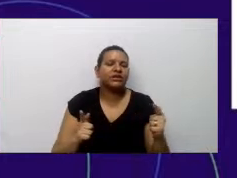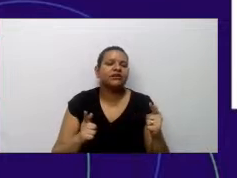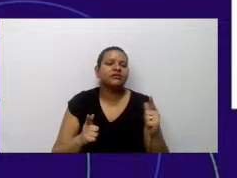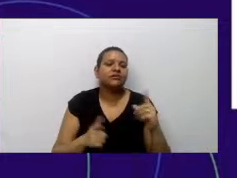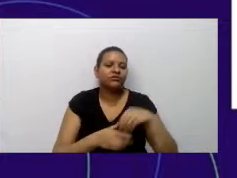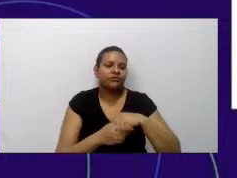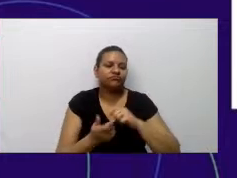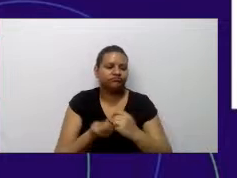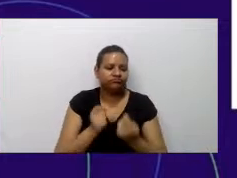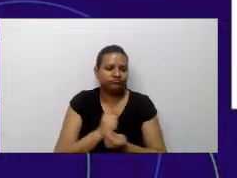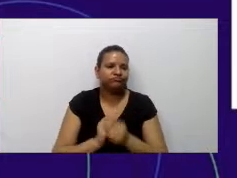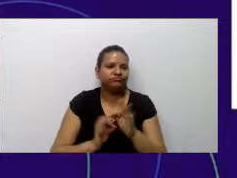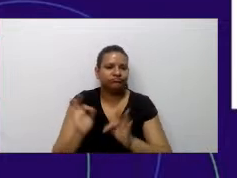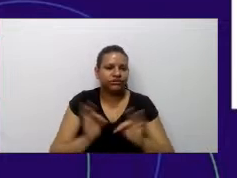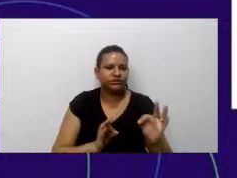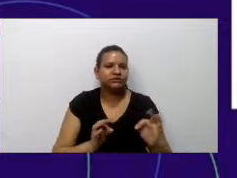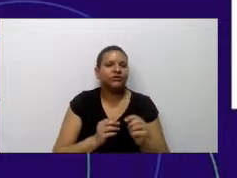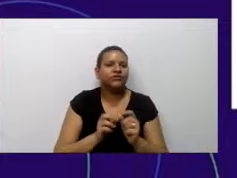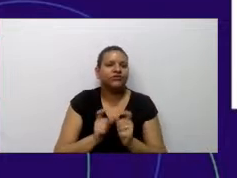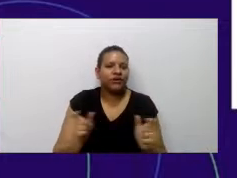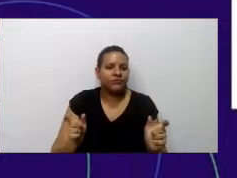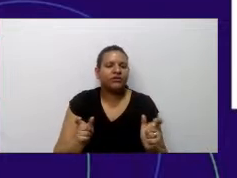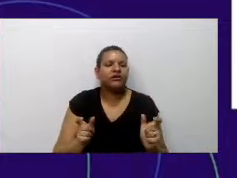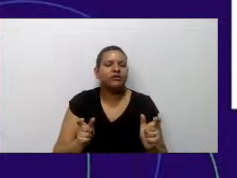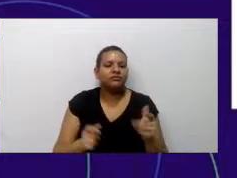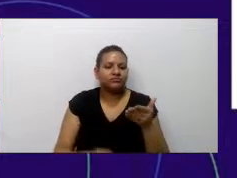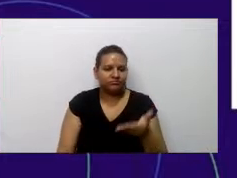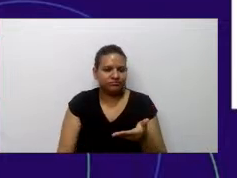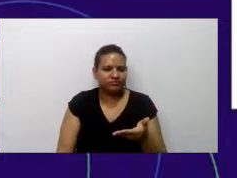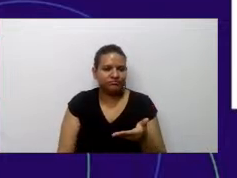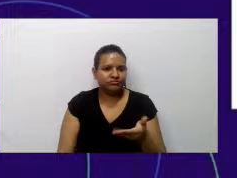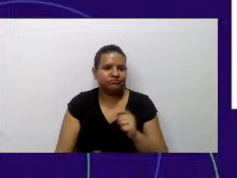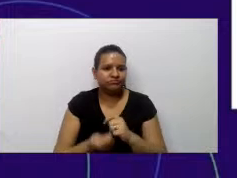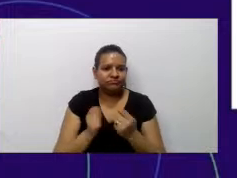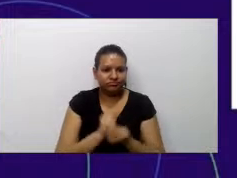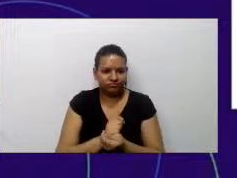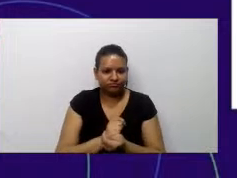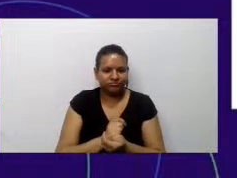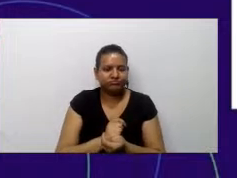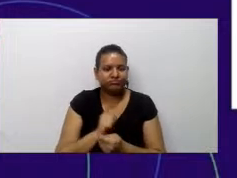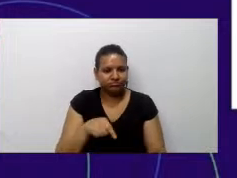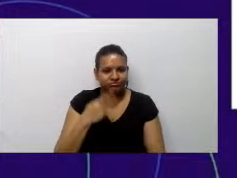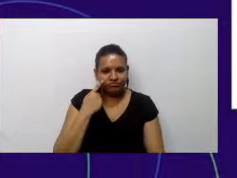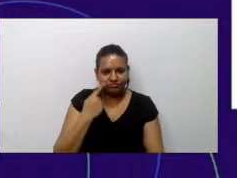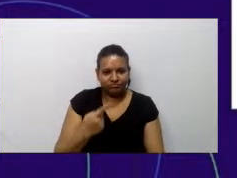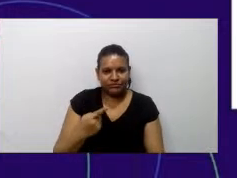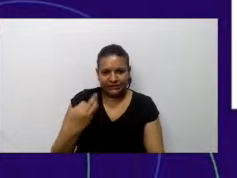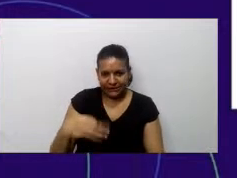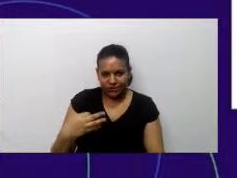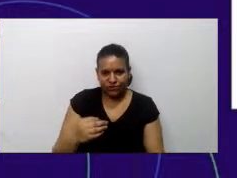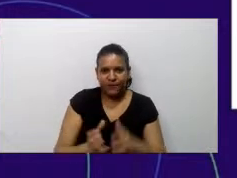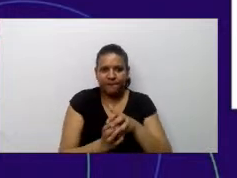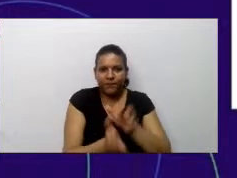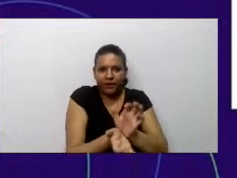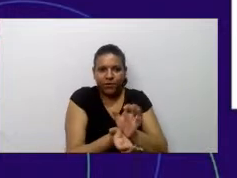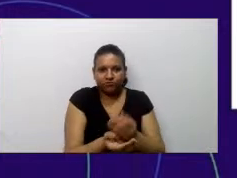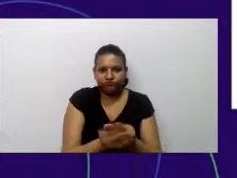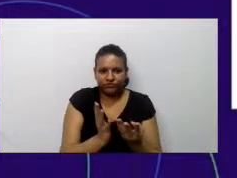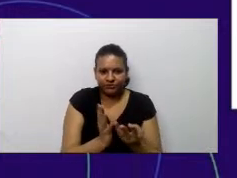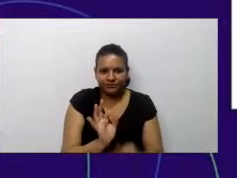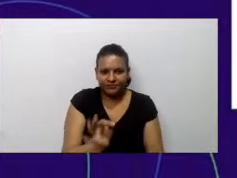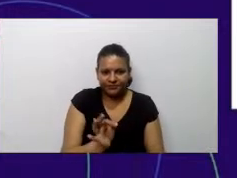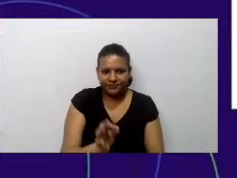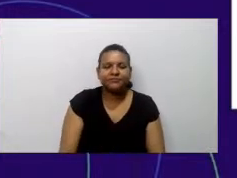adequacy, and also organization. When in here we're talking about the Pokemon card, right? But then they also had